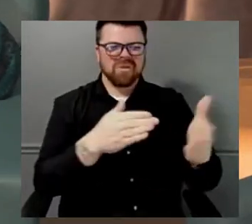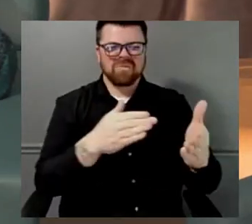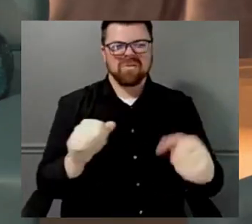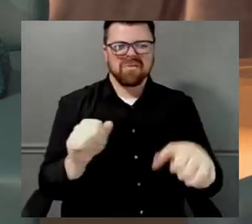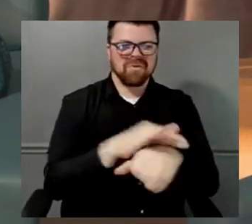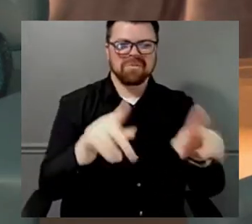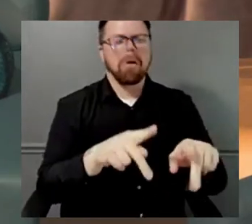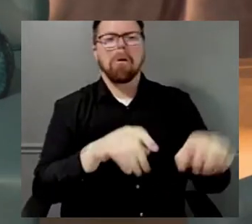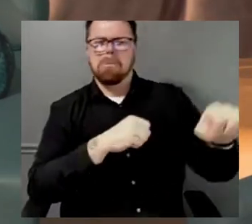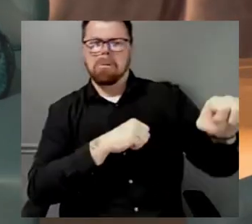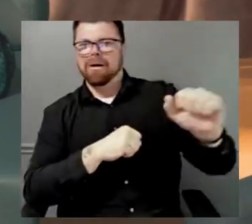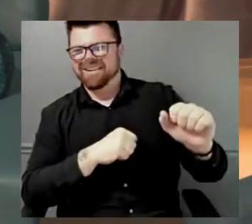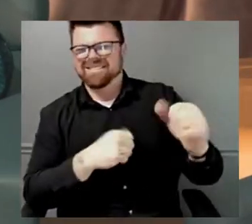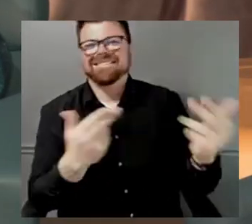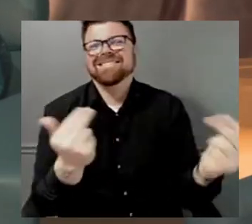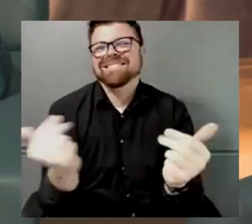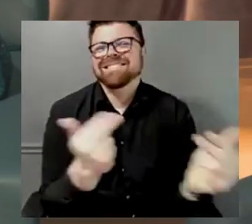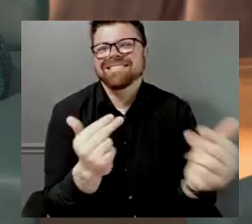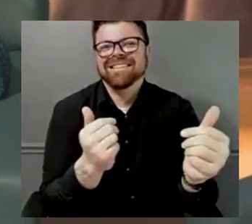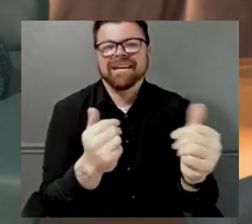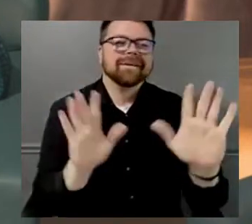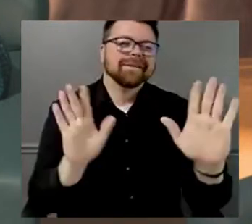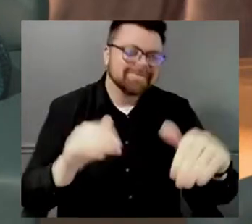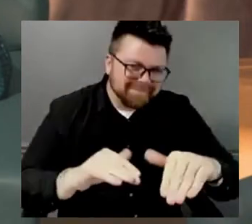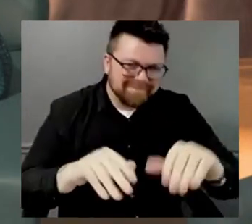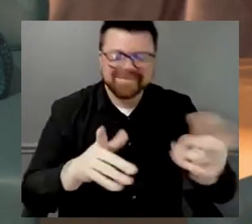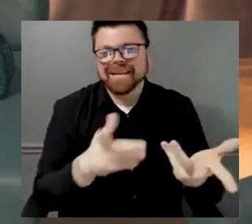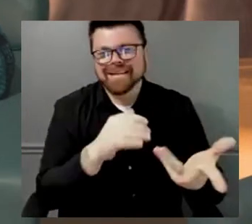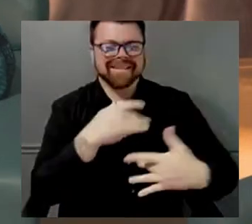Yes, but I will say that this is not generally the response.